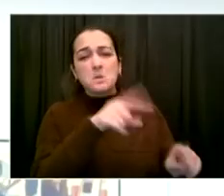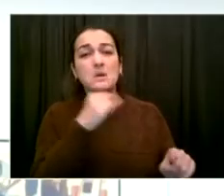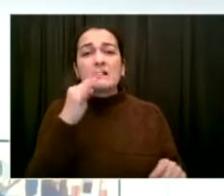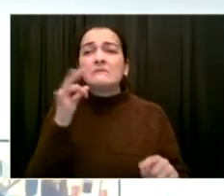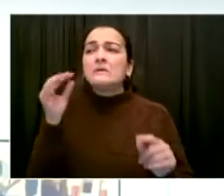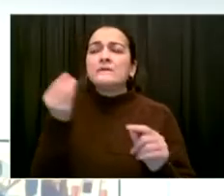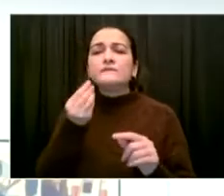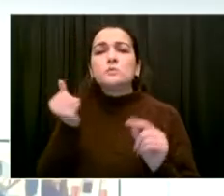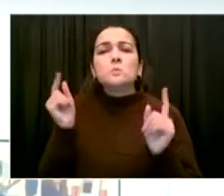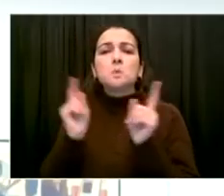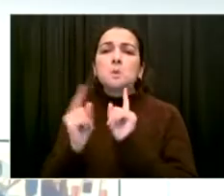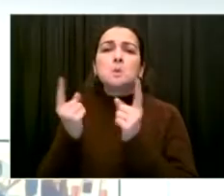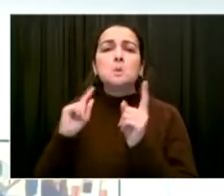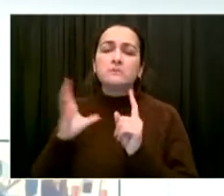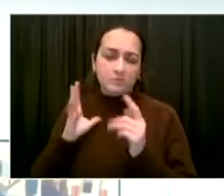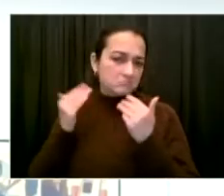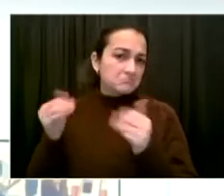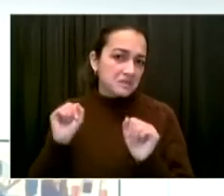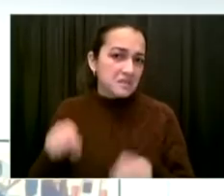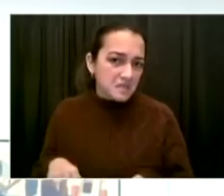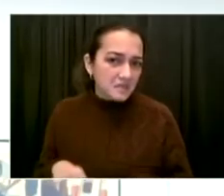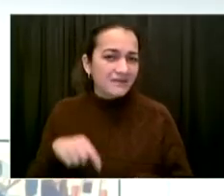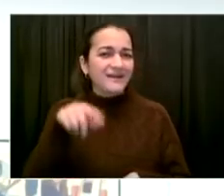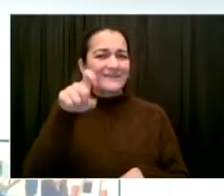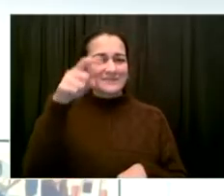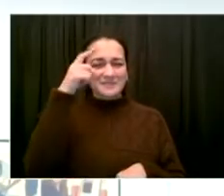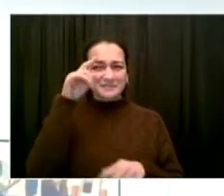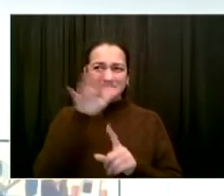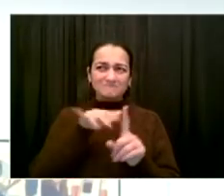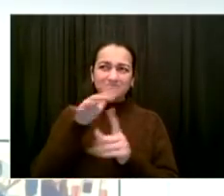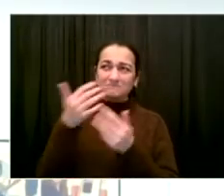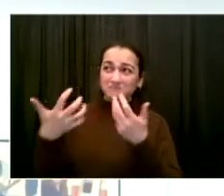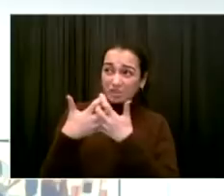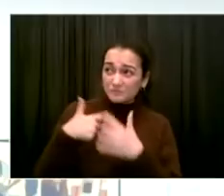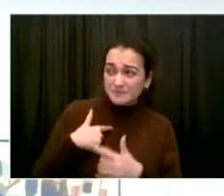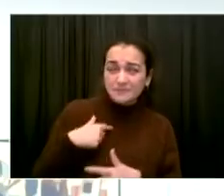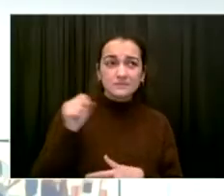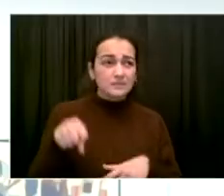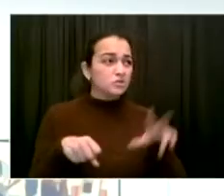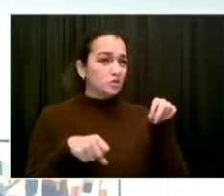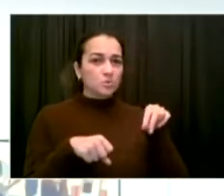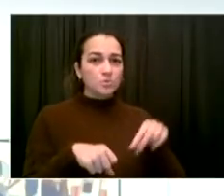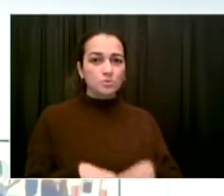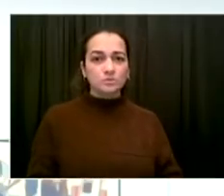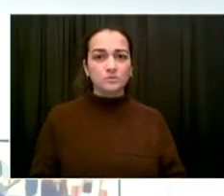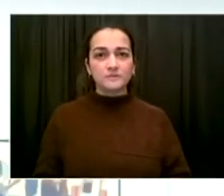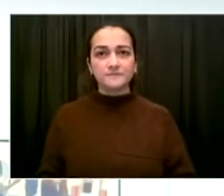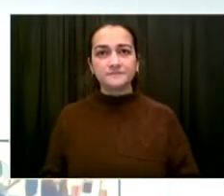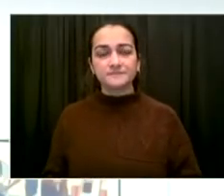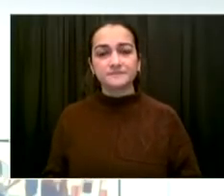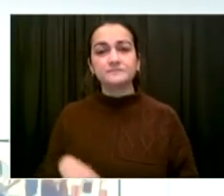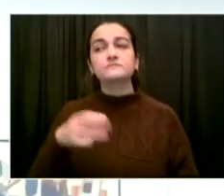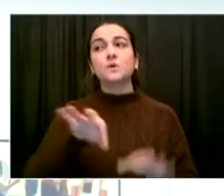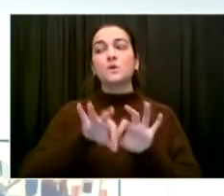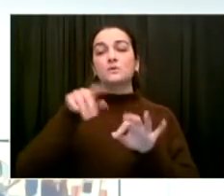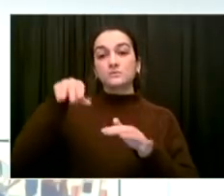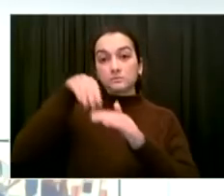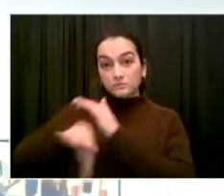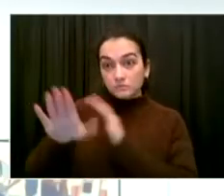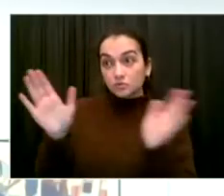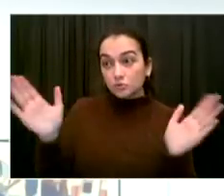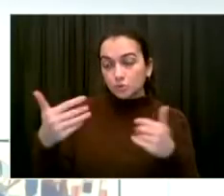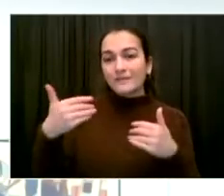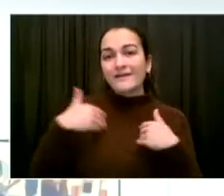ventilation may be poor. We do want people to take that into account because with Omicron,